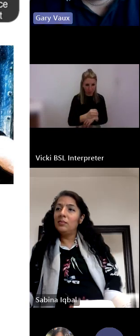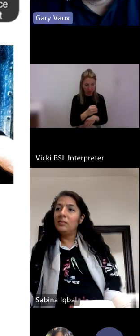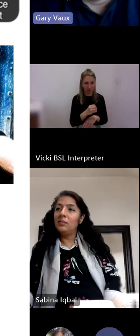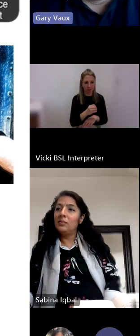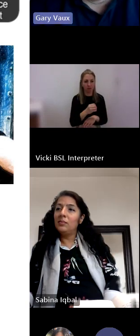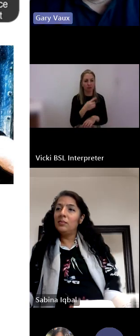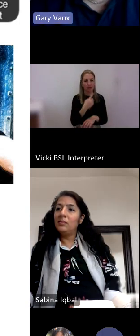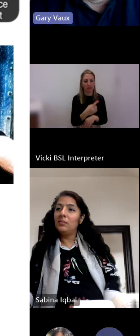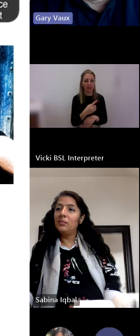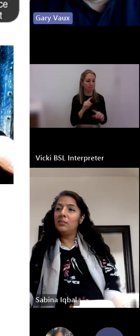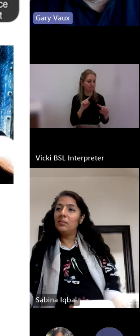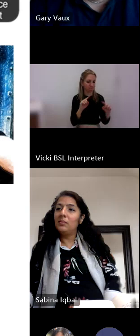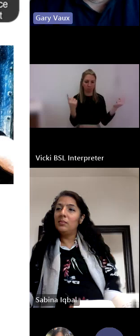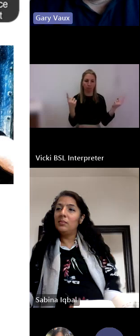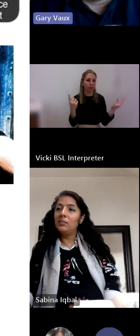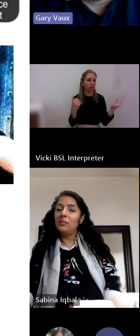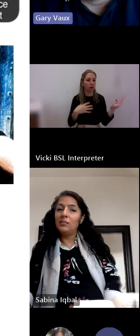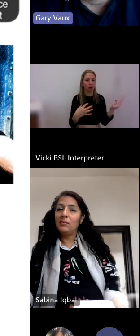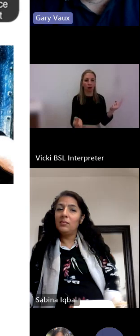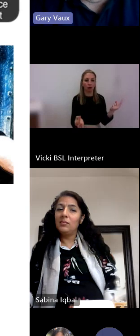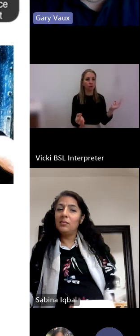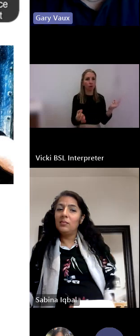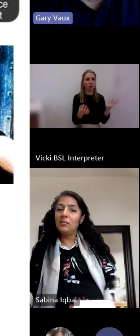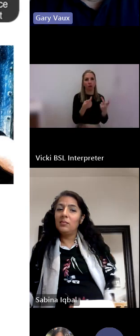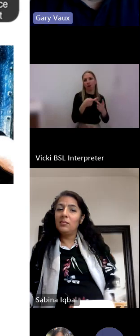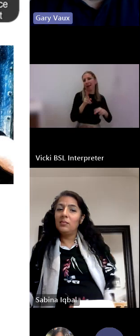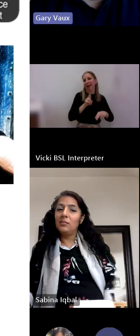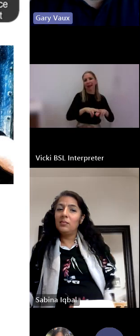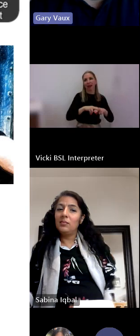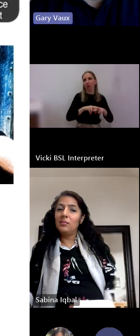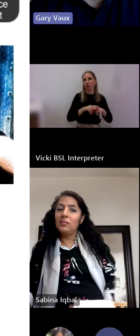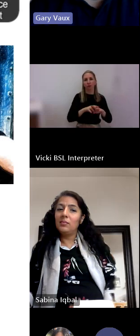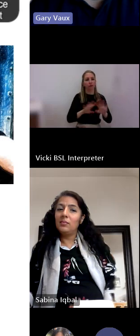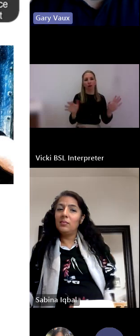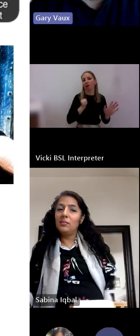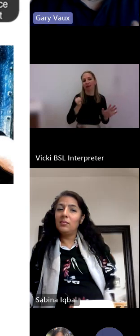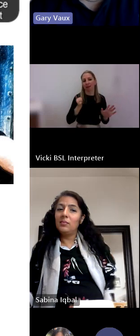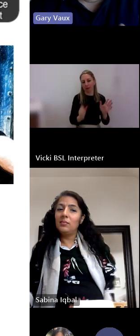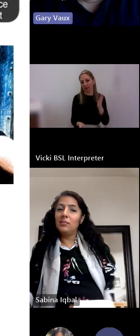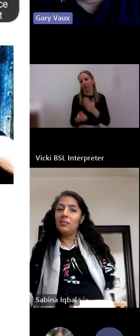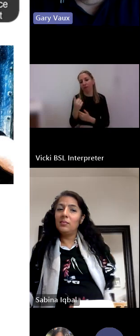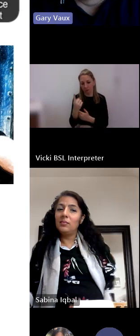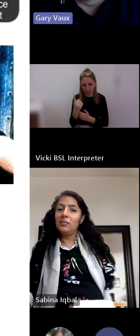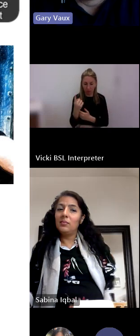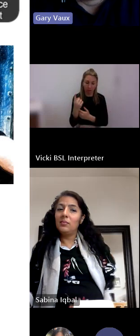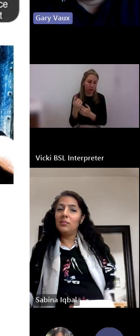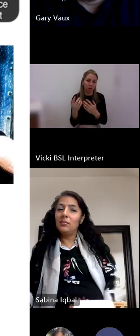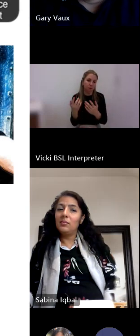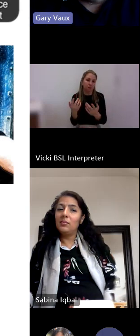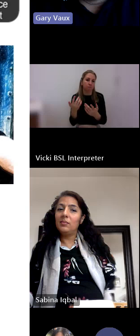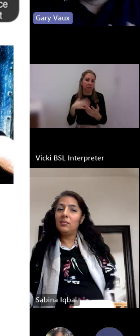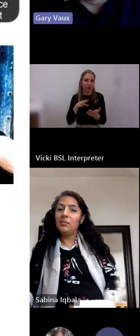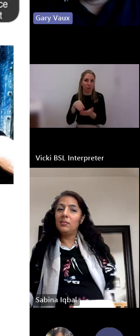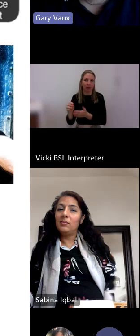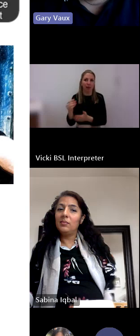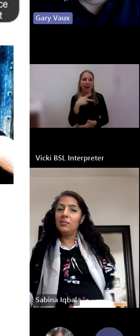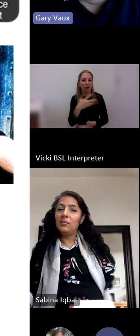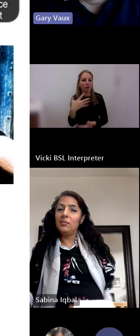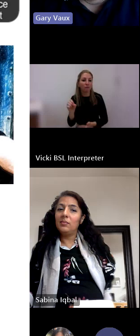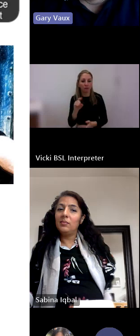they couldn't afford if there was an unexpected but necessary expense of £850. A quarter